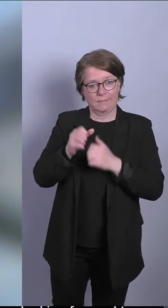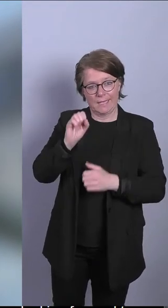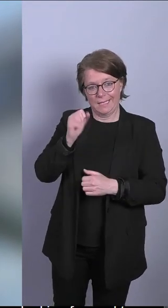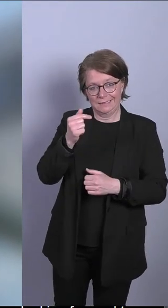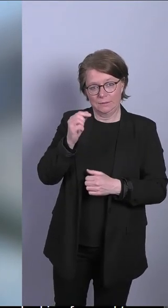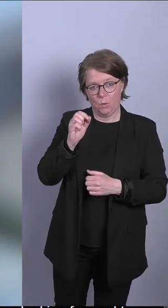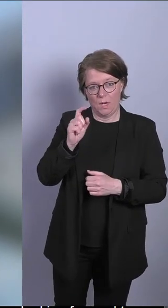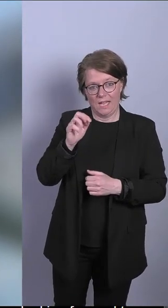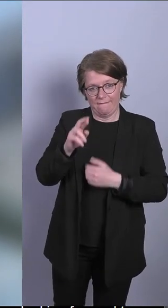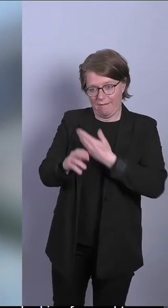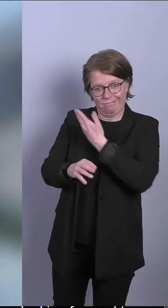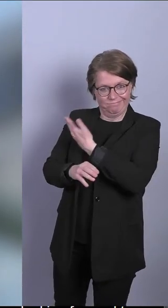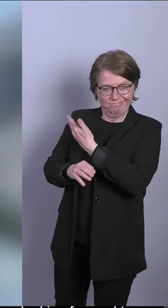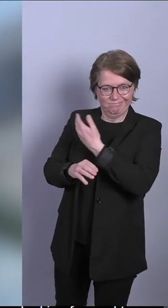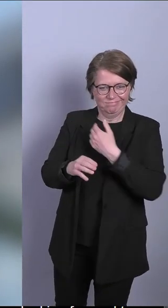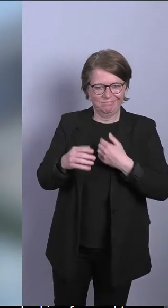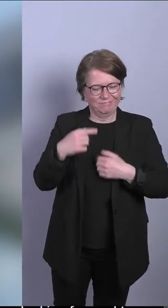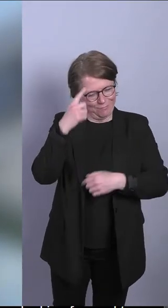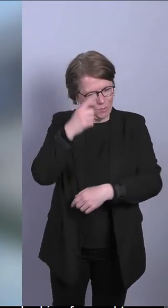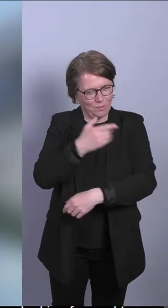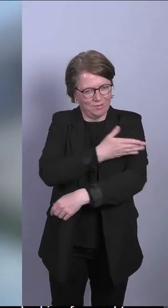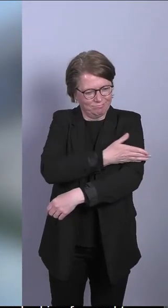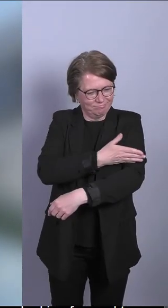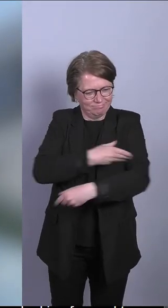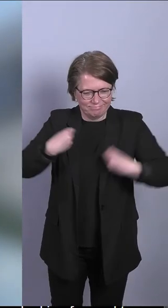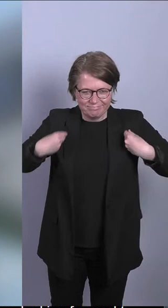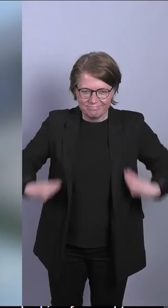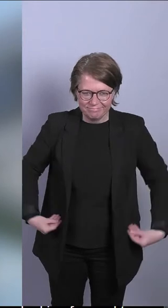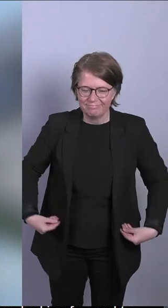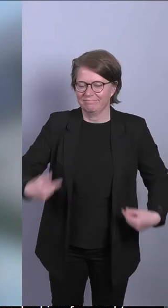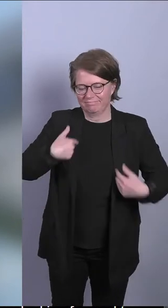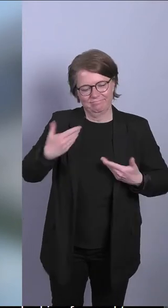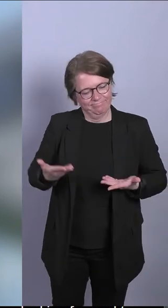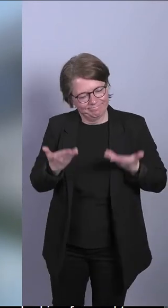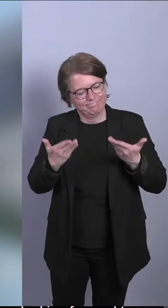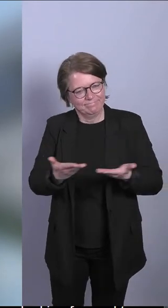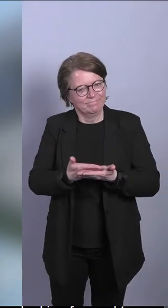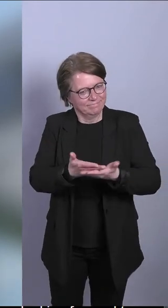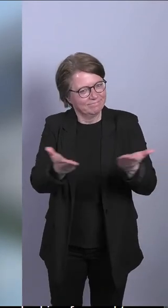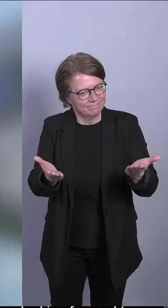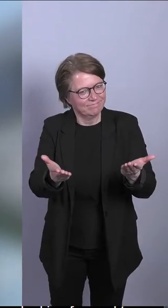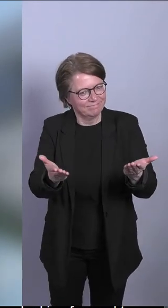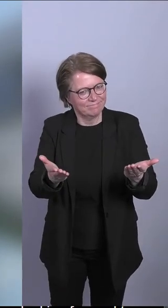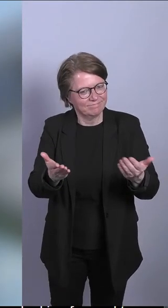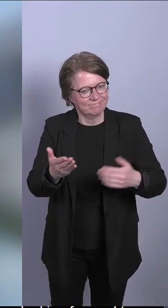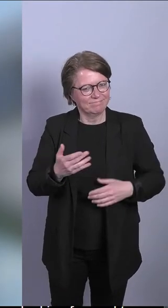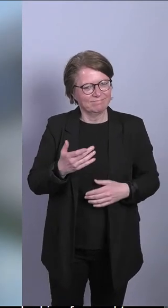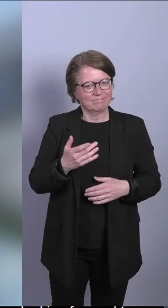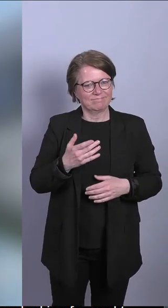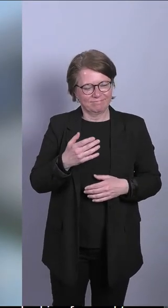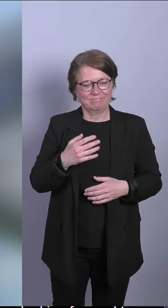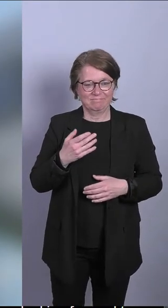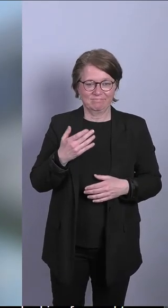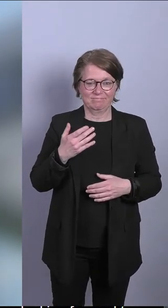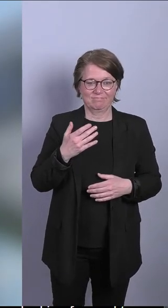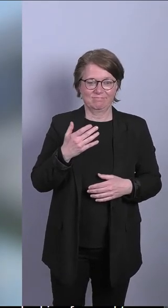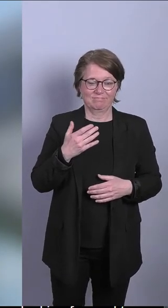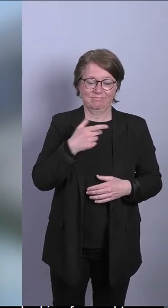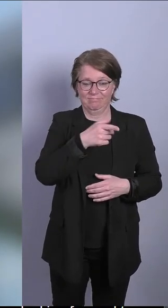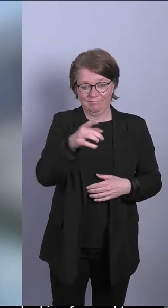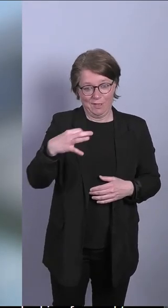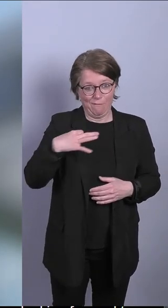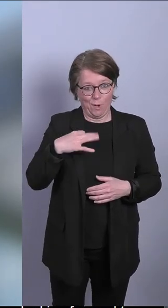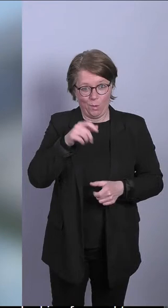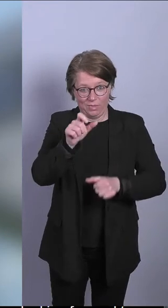Germany, are happy to be part of it and also bring 40 volunteers on site. Thank you for having